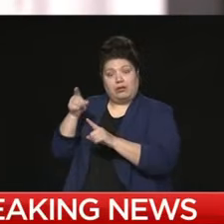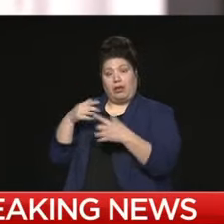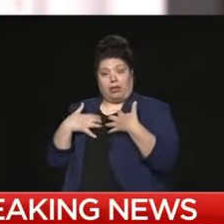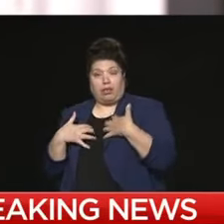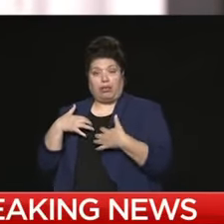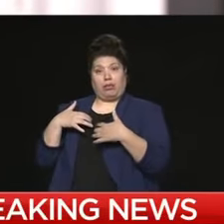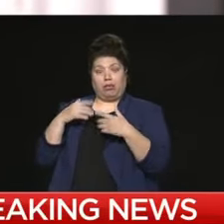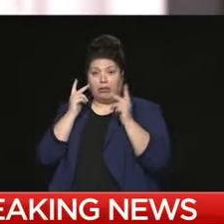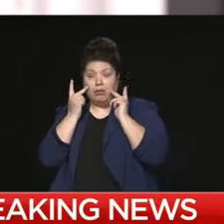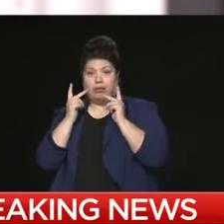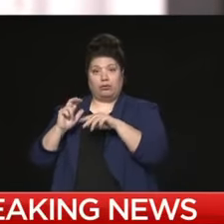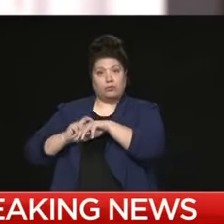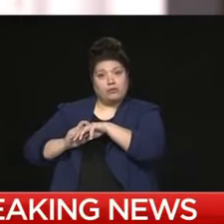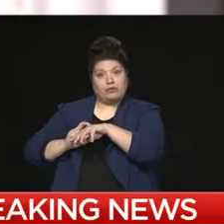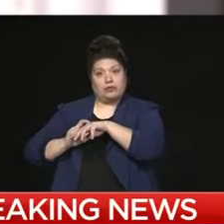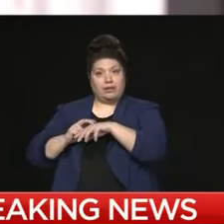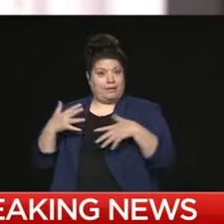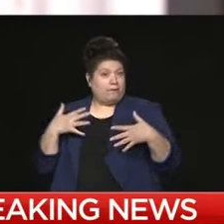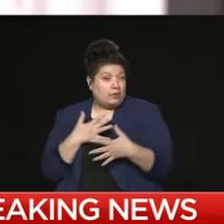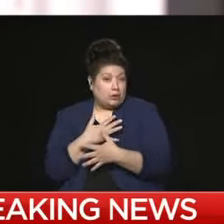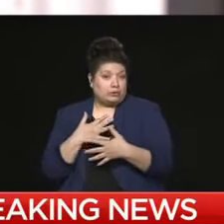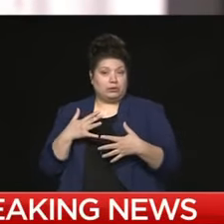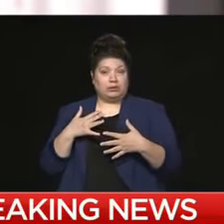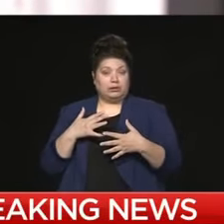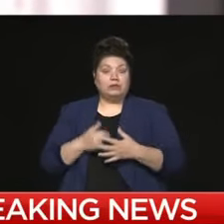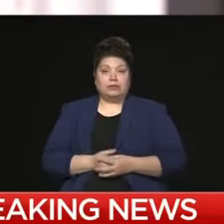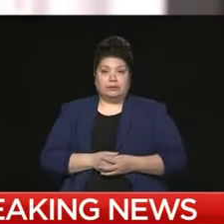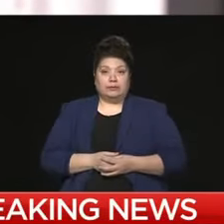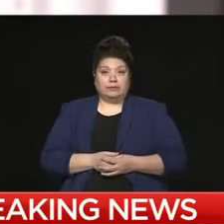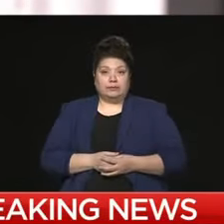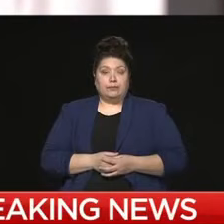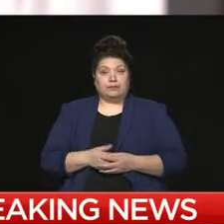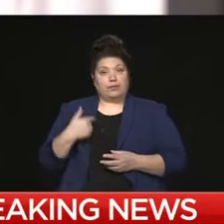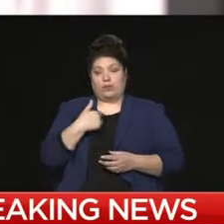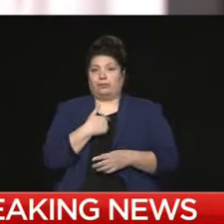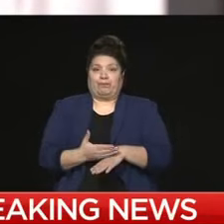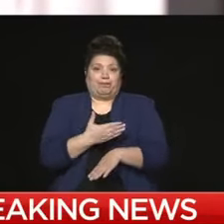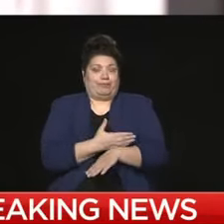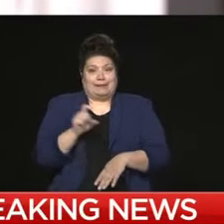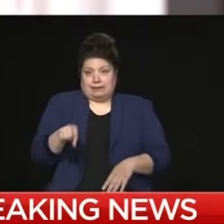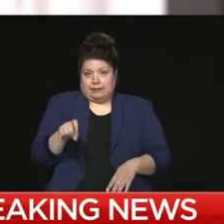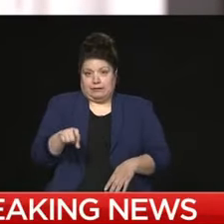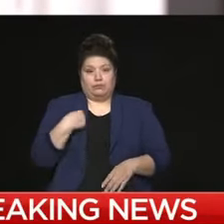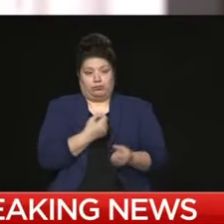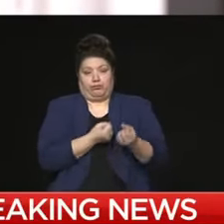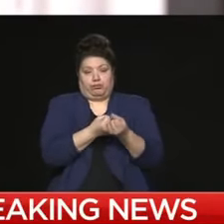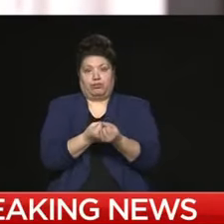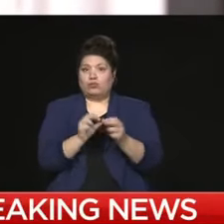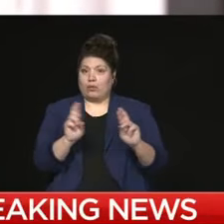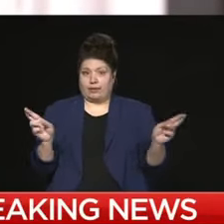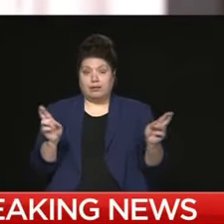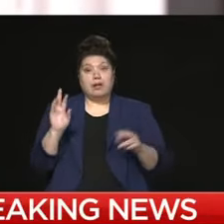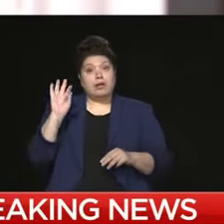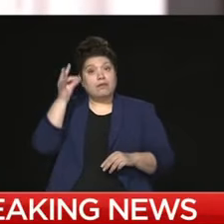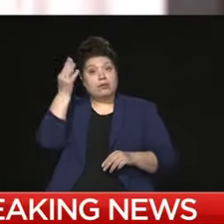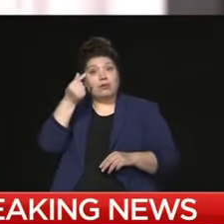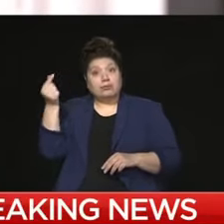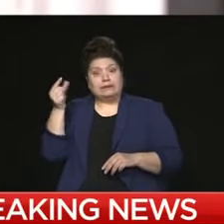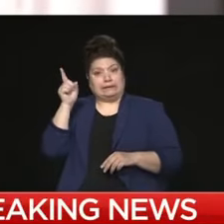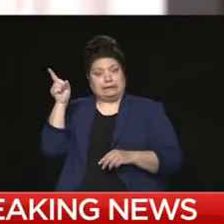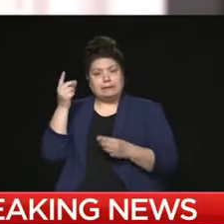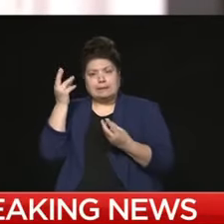this situation. There is just so much fear, so much uncertainty. We need to do a better job of being there for them. The federal government is looking